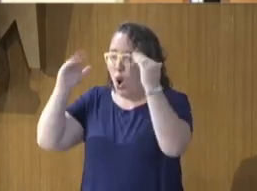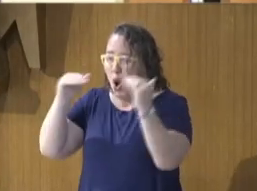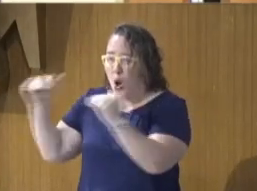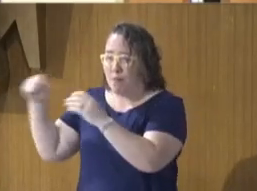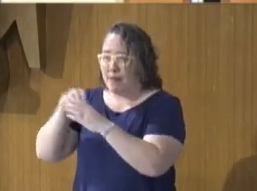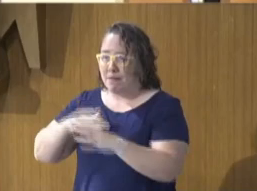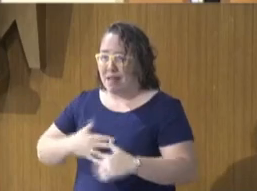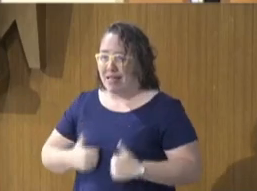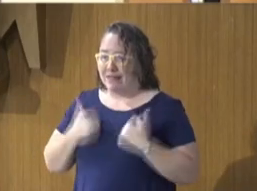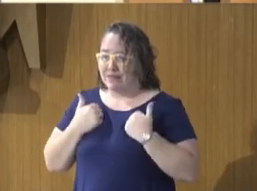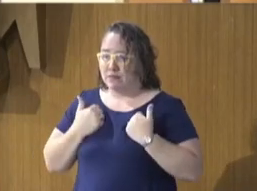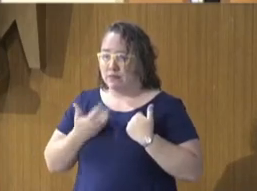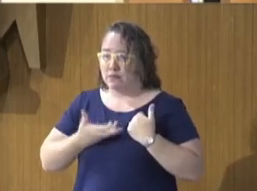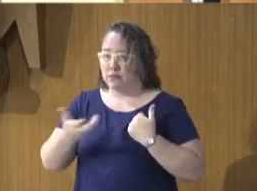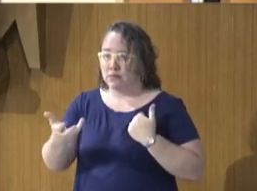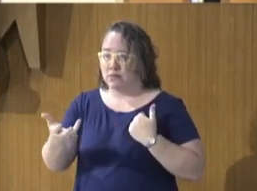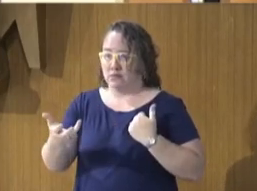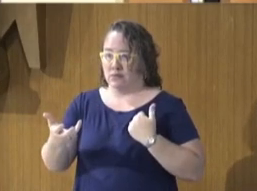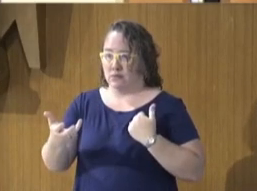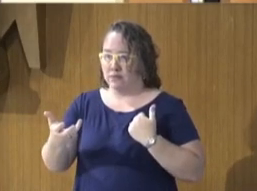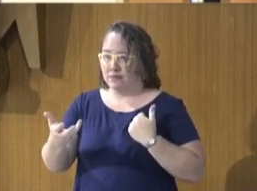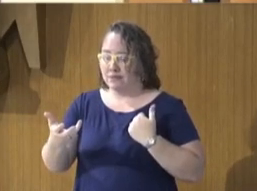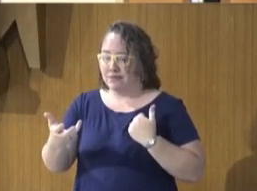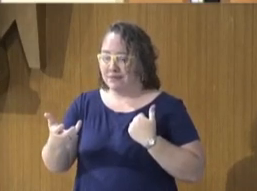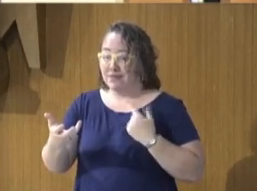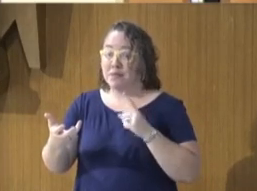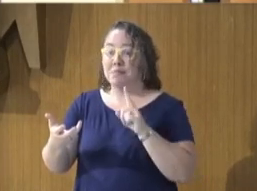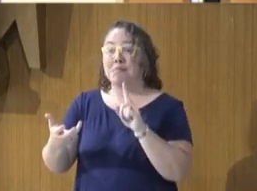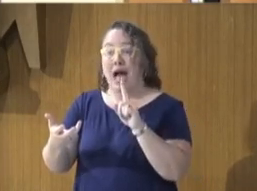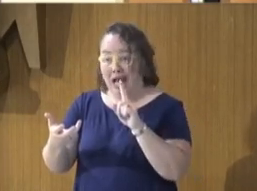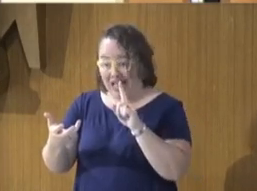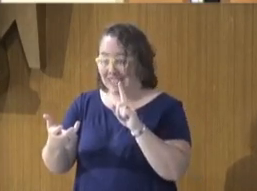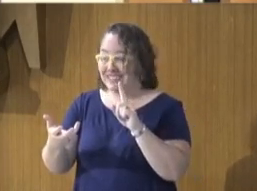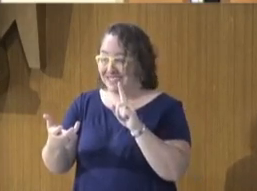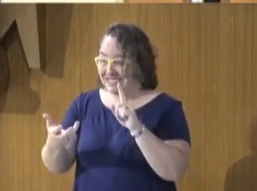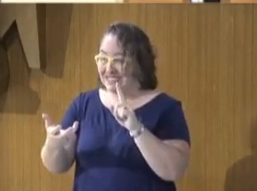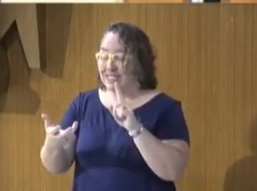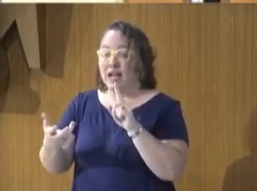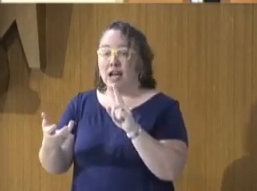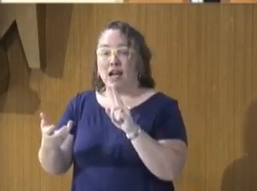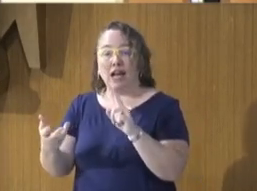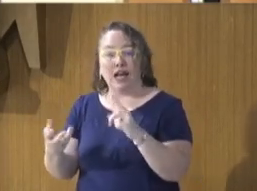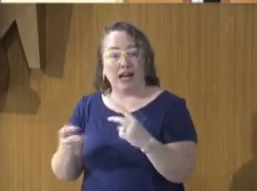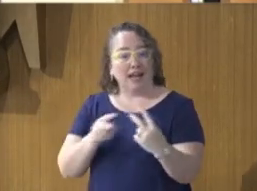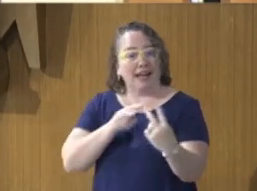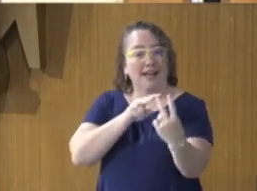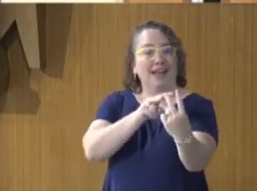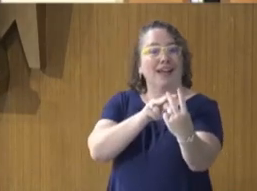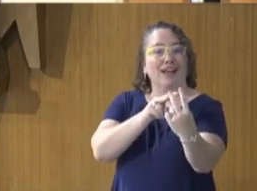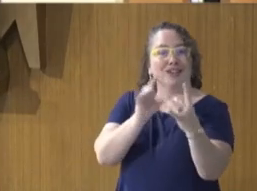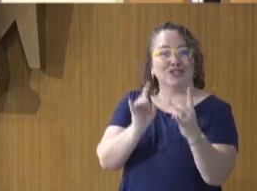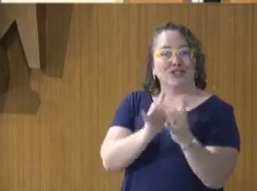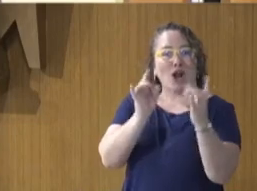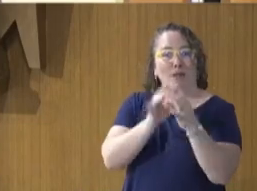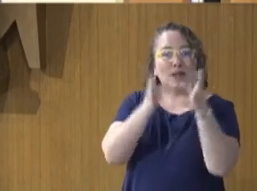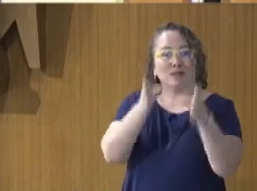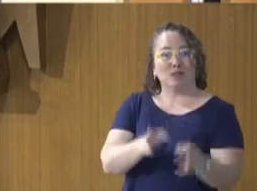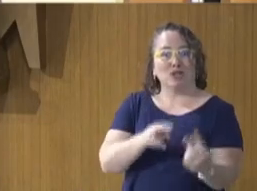in my life. But instead, you look the 17-year-old Starbucks barista in the eyes,